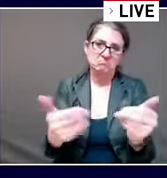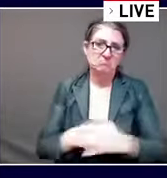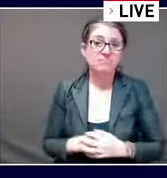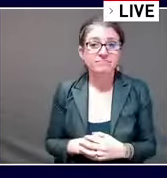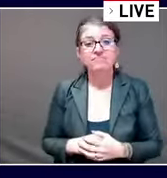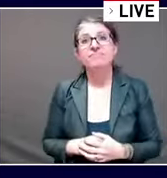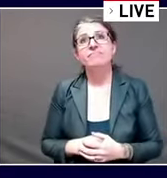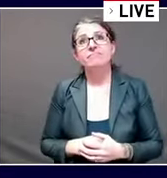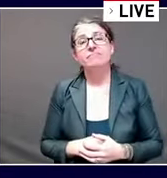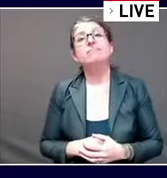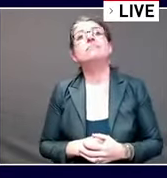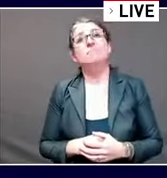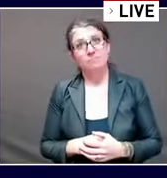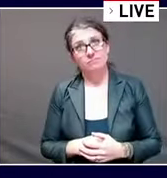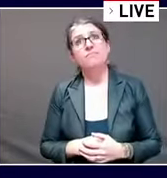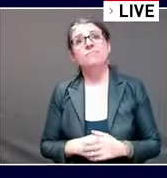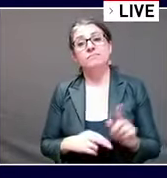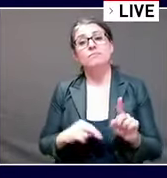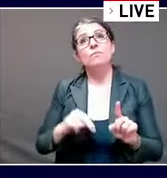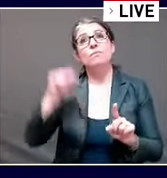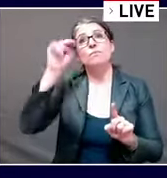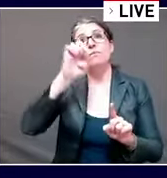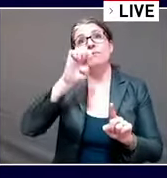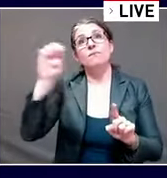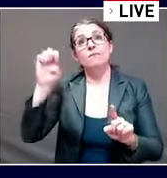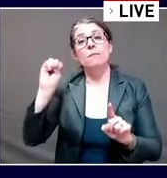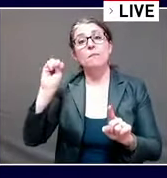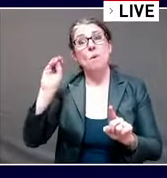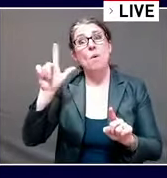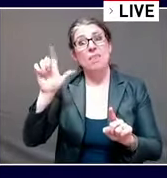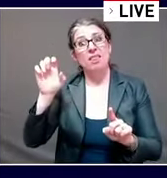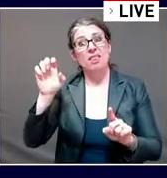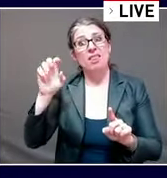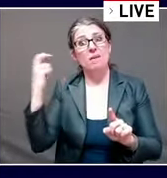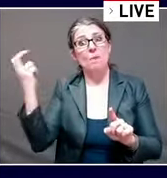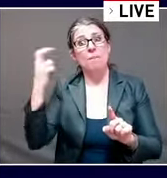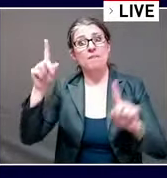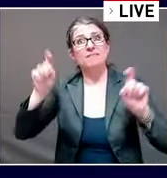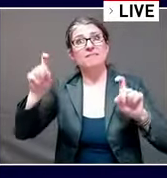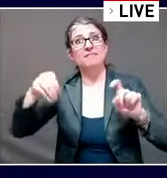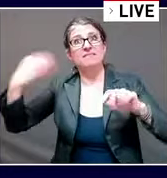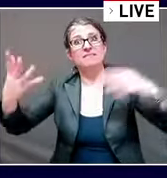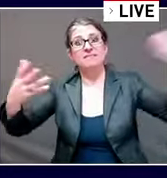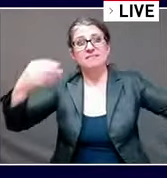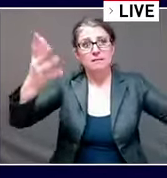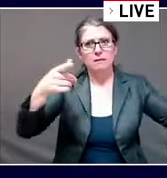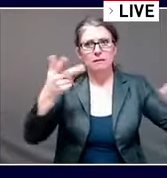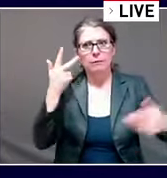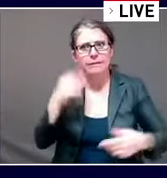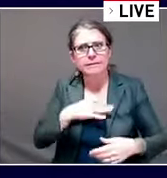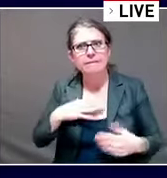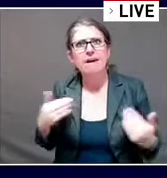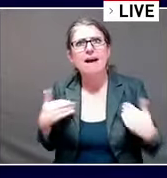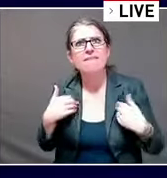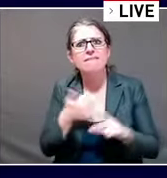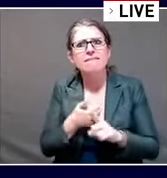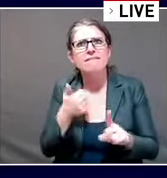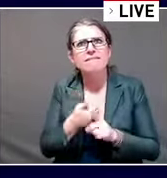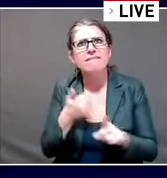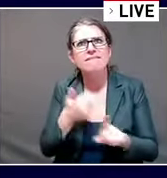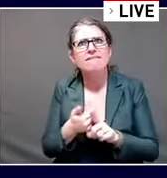Mobile Health, they had 3 asymptomatic workers who tested negative using the Binax test and then